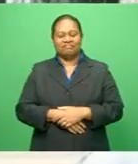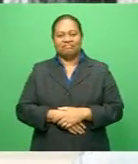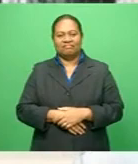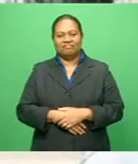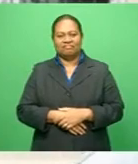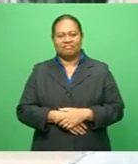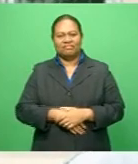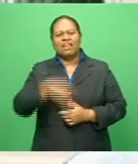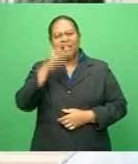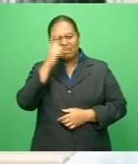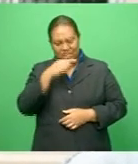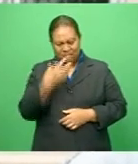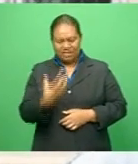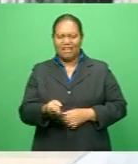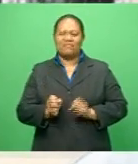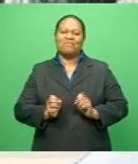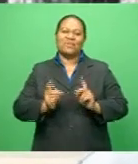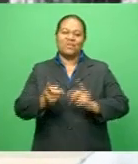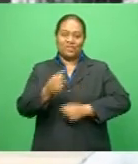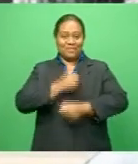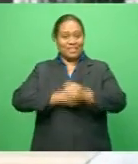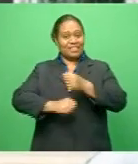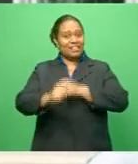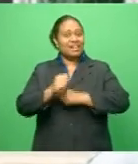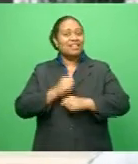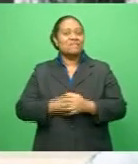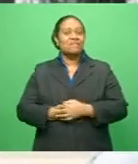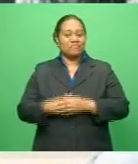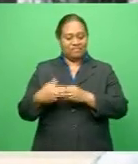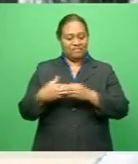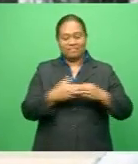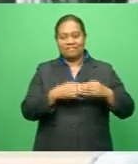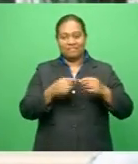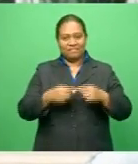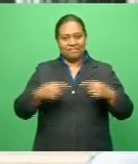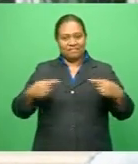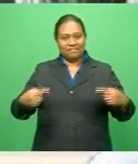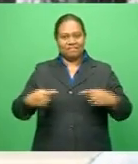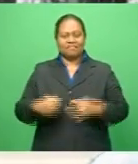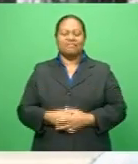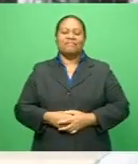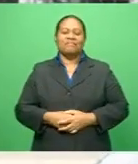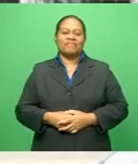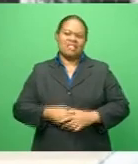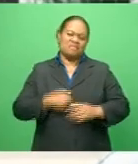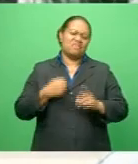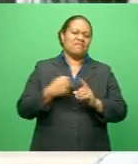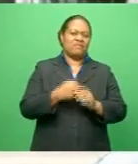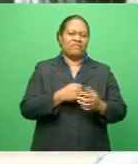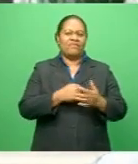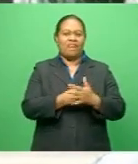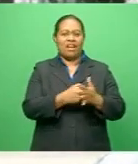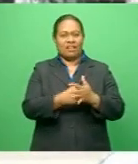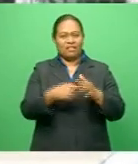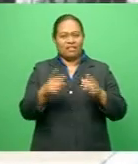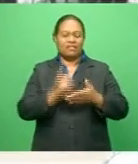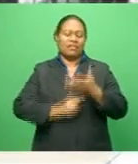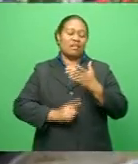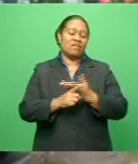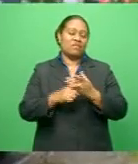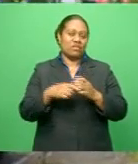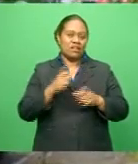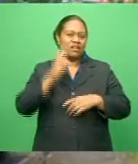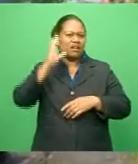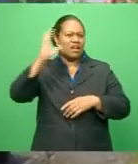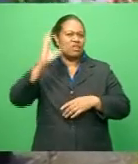People are going to get a chance to become a opposition leader and fight for this country is actually good, you know. You should give chance to new people.